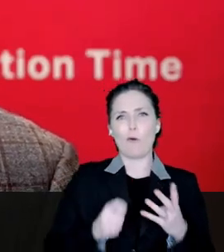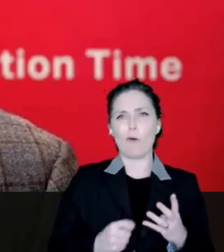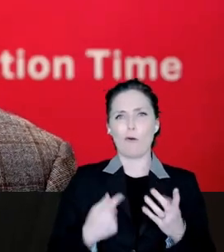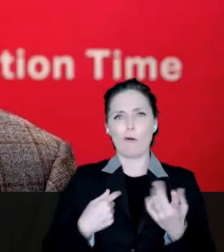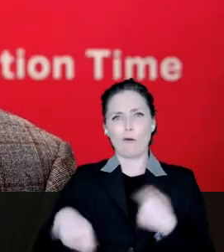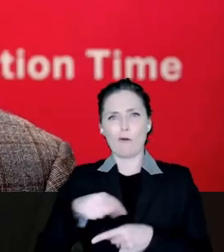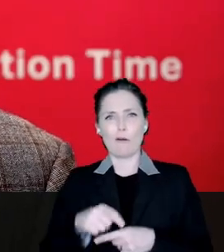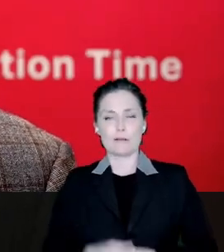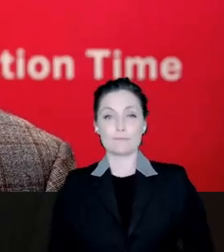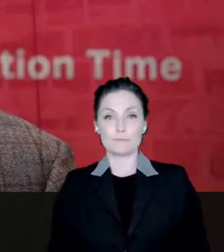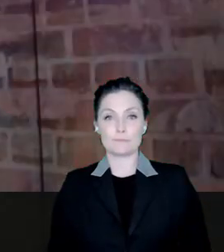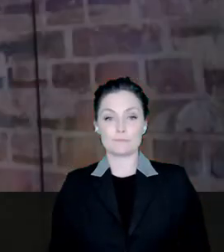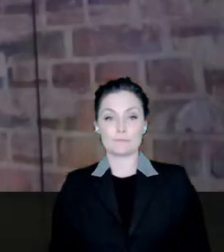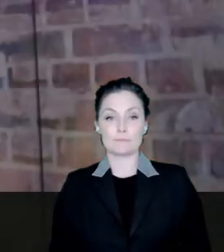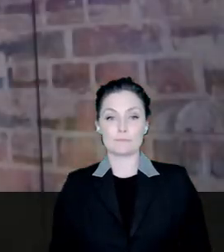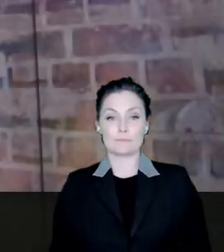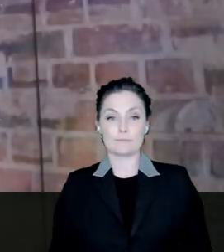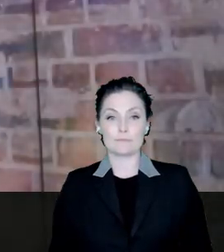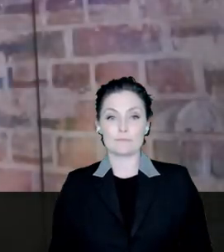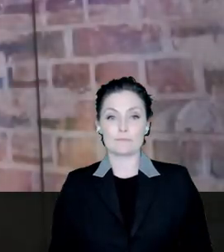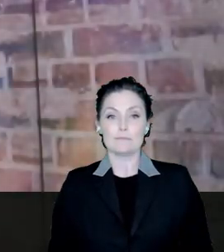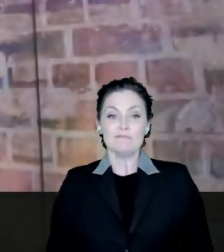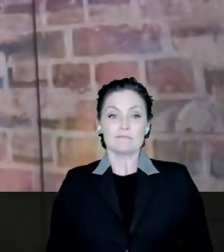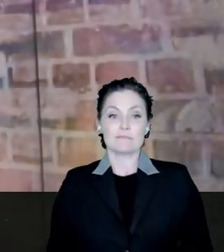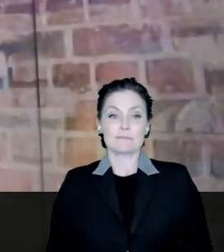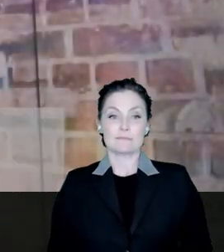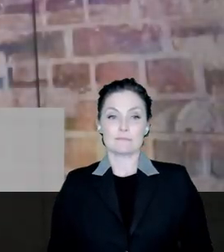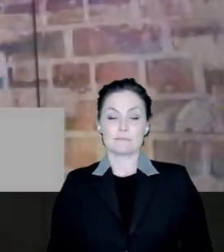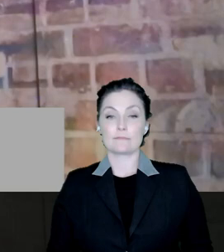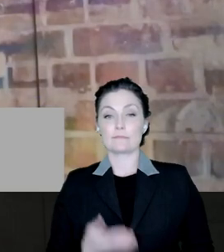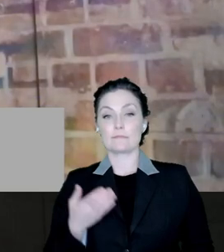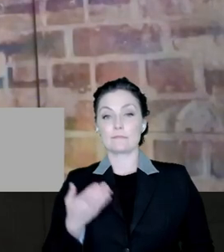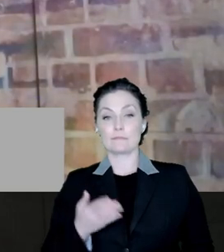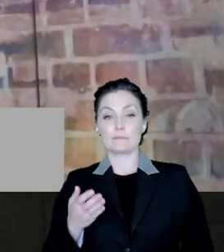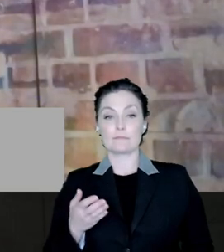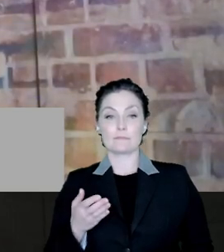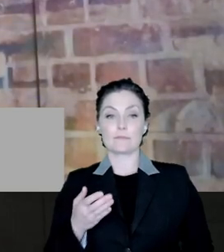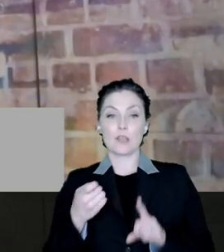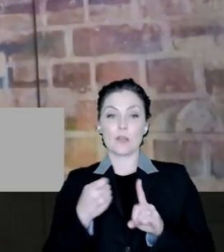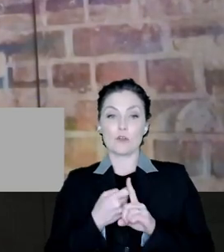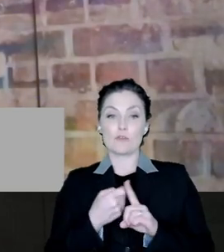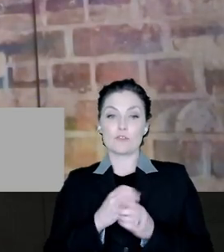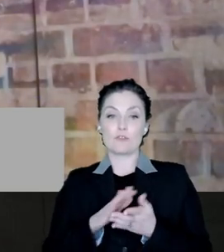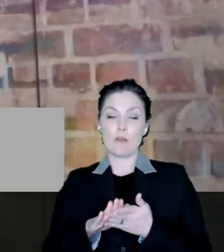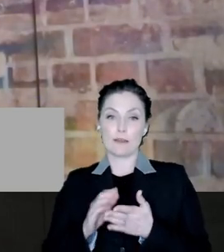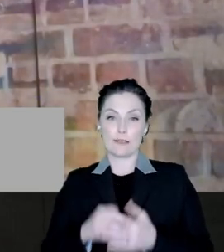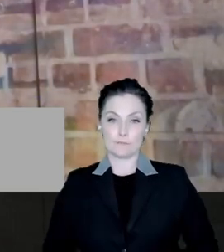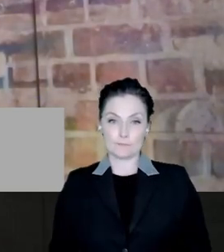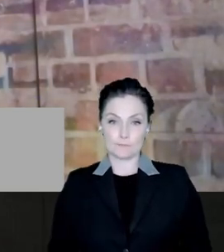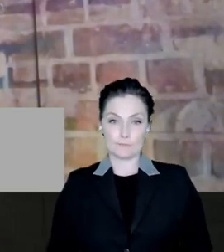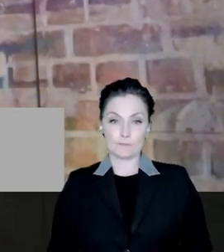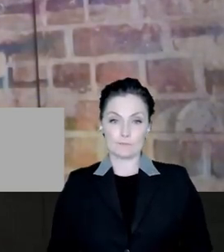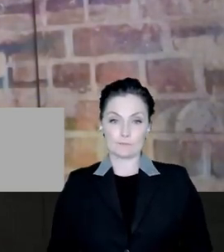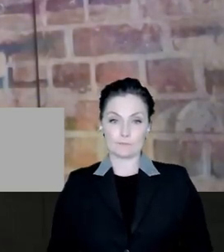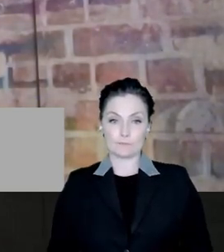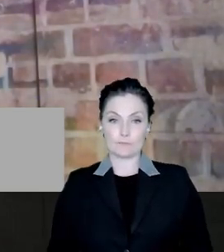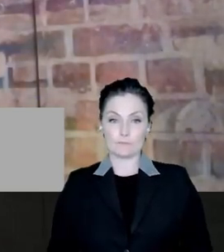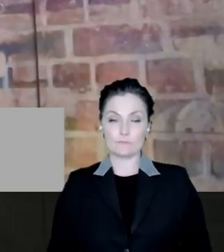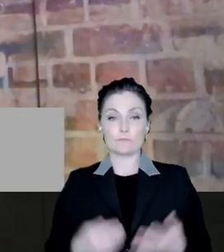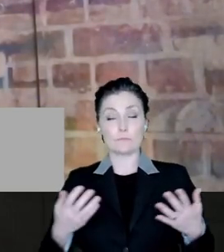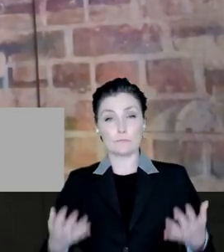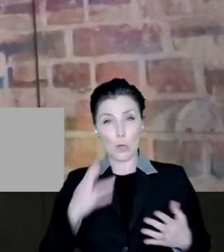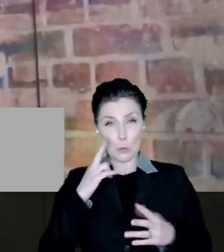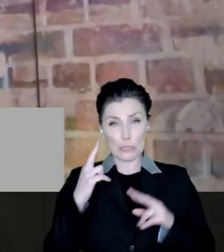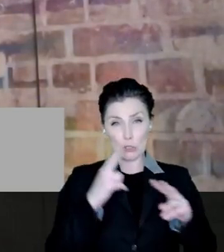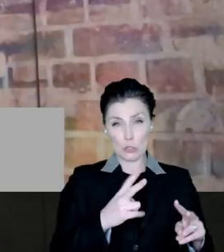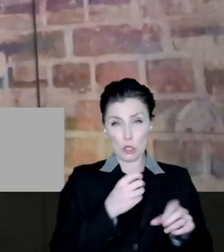Thanks. Just adding to what the Mayor said, I think it's just endless in all of this. So when you look at how the government have treated some of the private rail